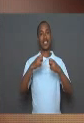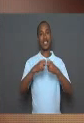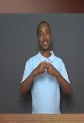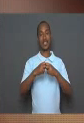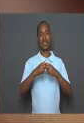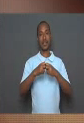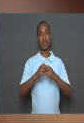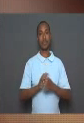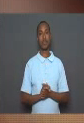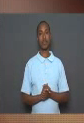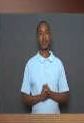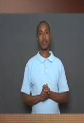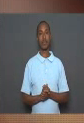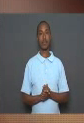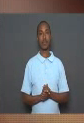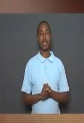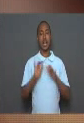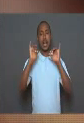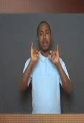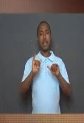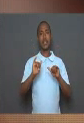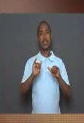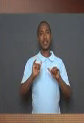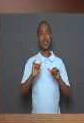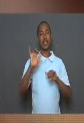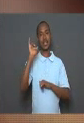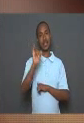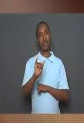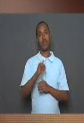electricity. The bulb remains unlit.